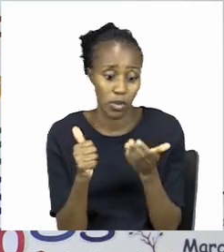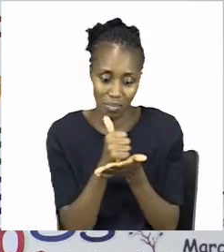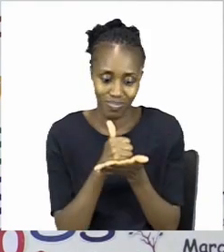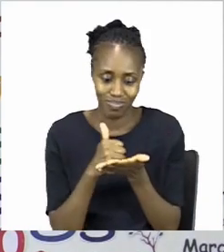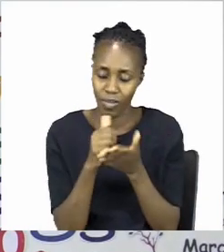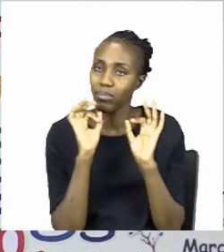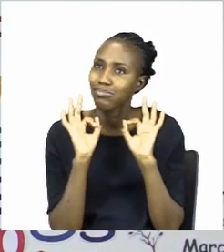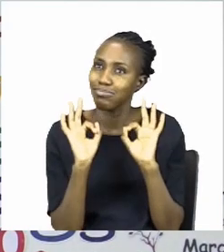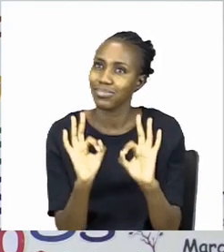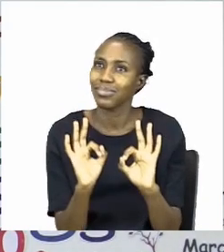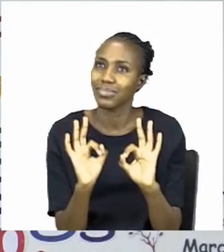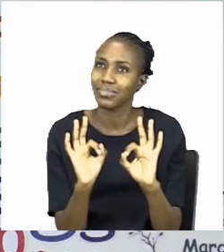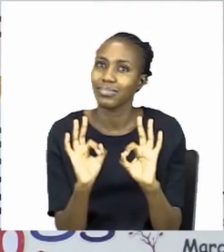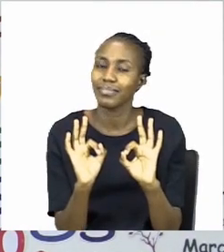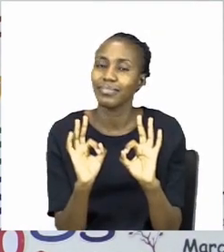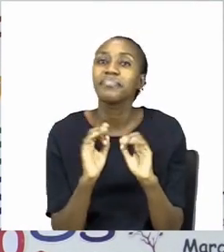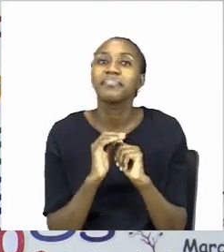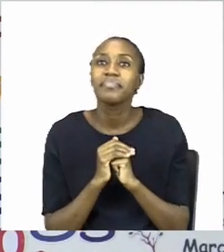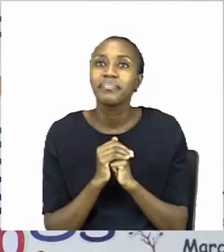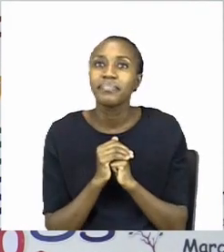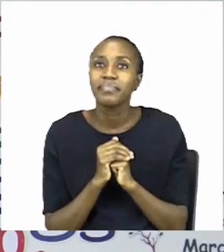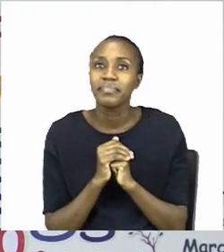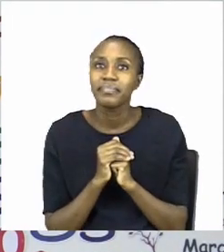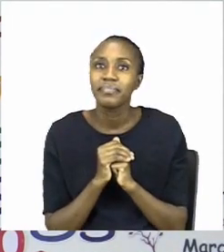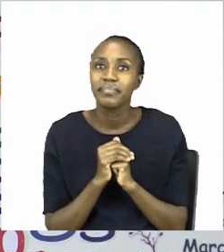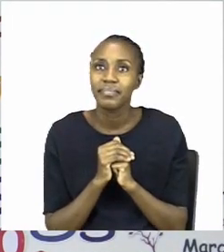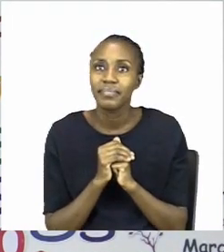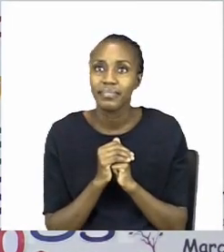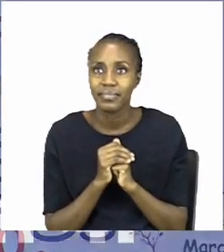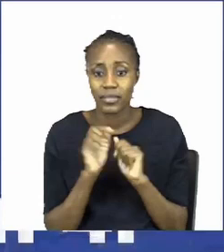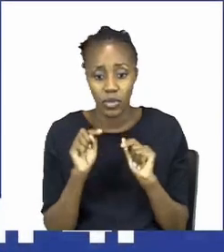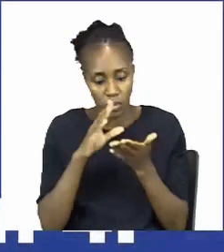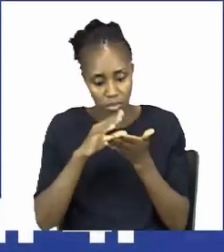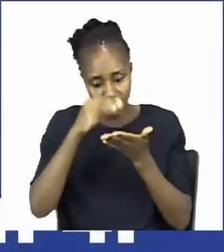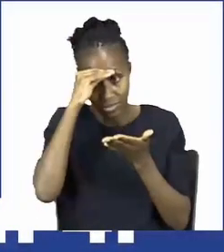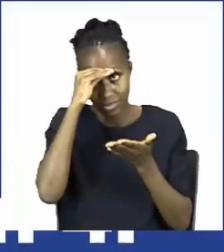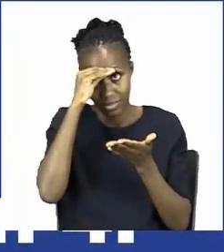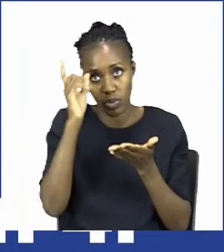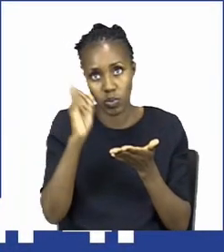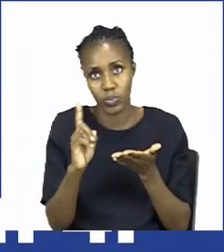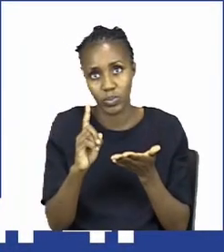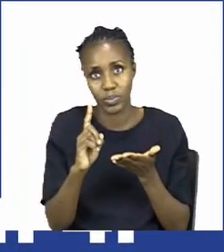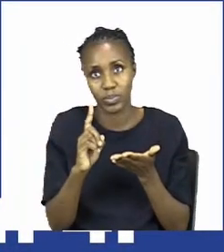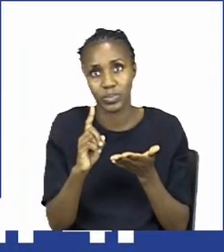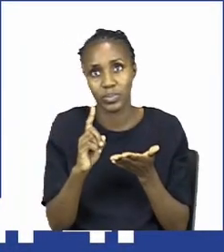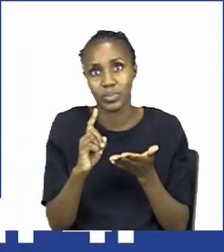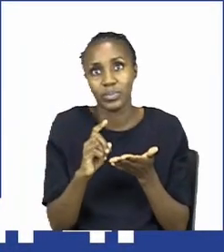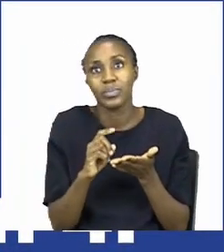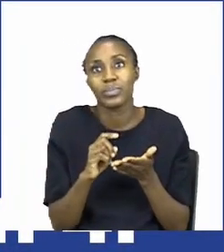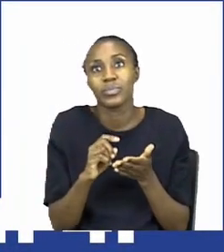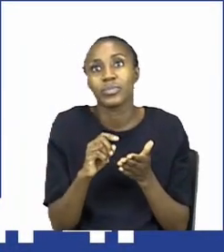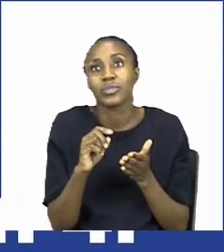hands just as well. Now, boys and girls, let's see what today's lesson will be about. Today we